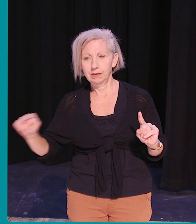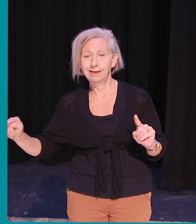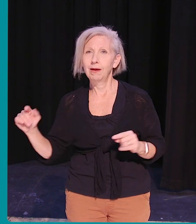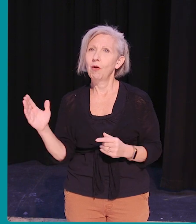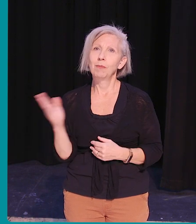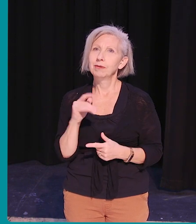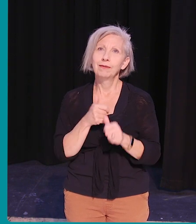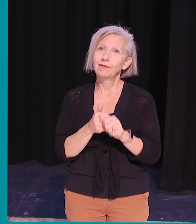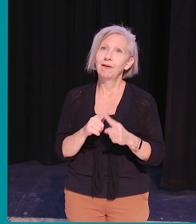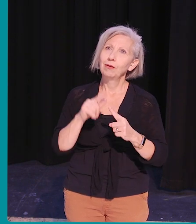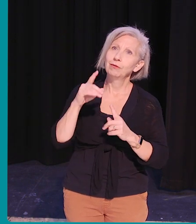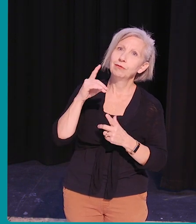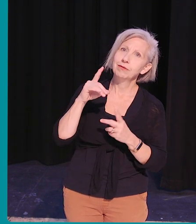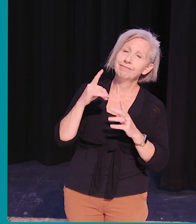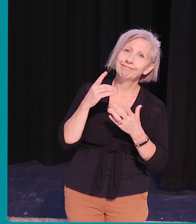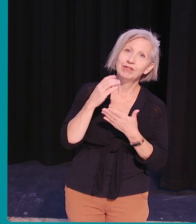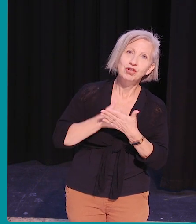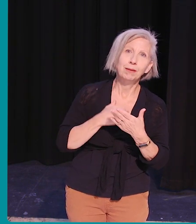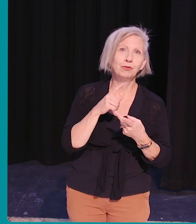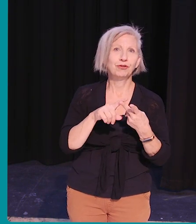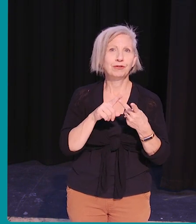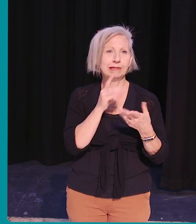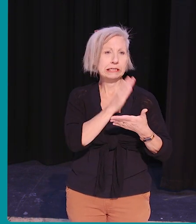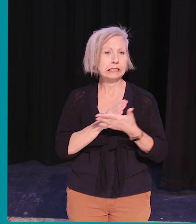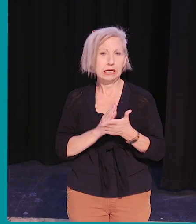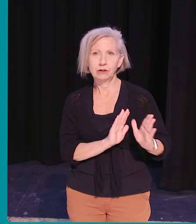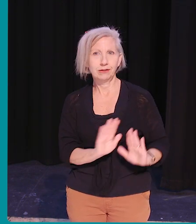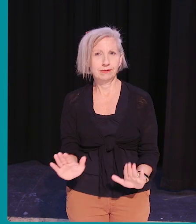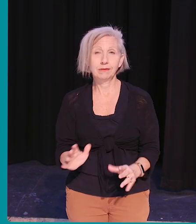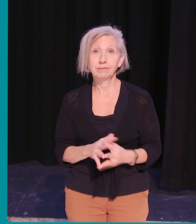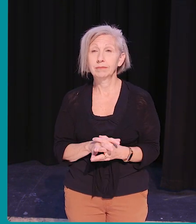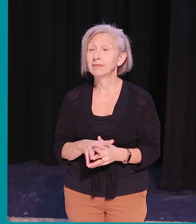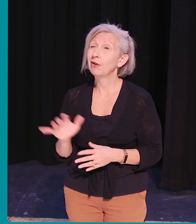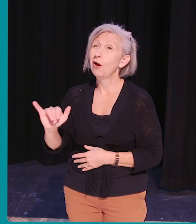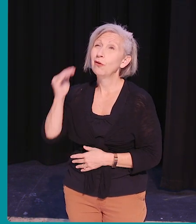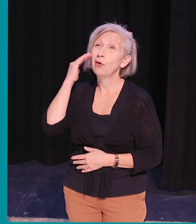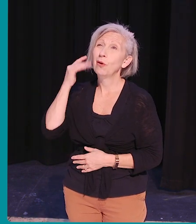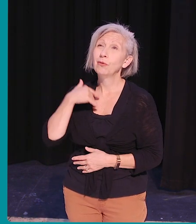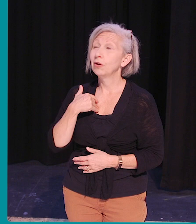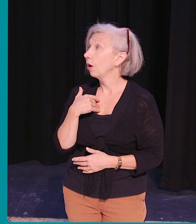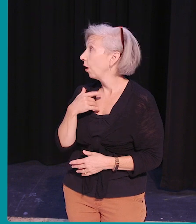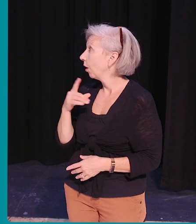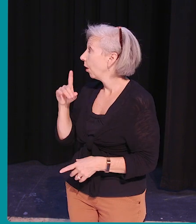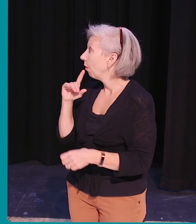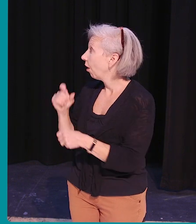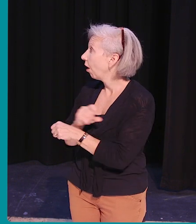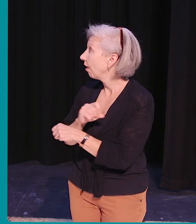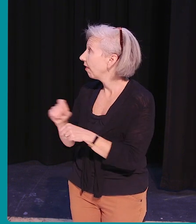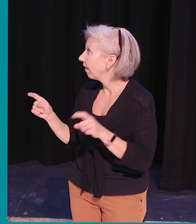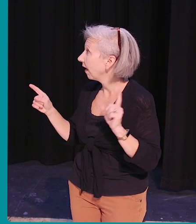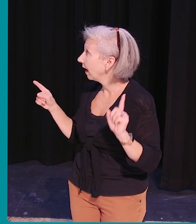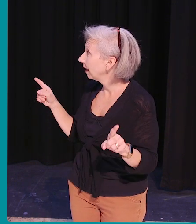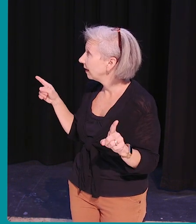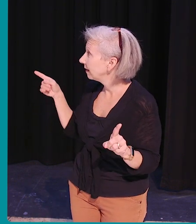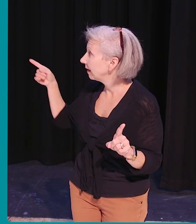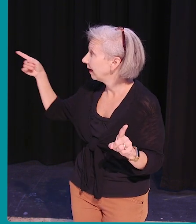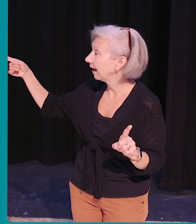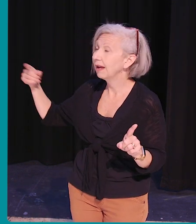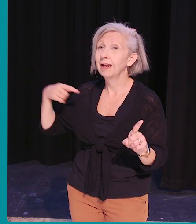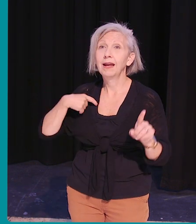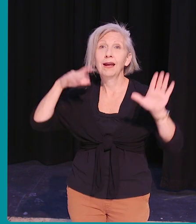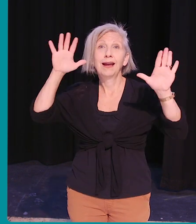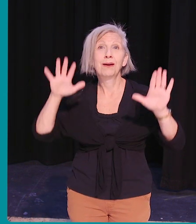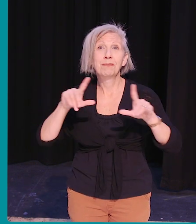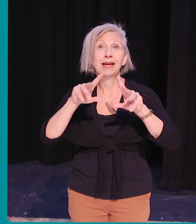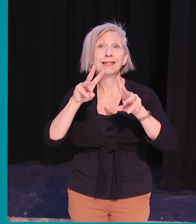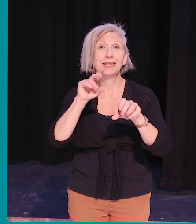sections. We also know that authentic, powerful learning rarely takes the form of a worksheet or an end-of-chapter